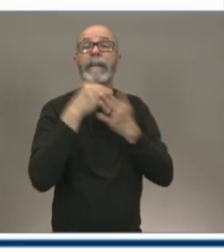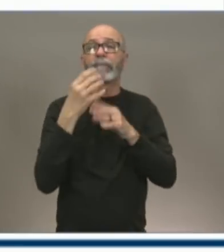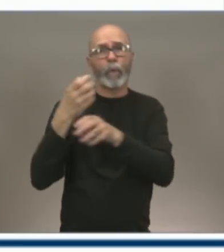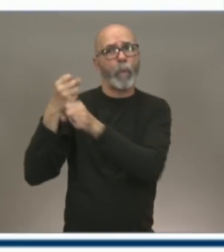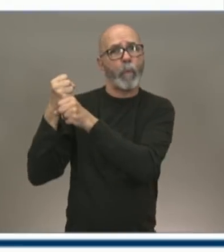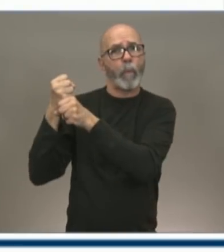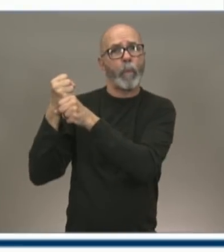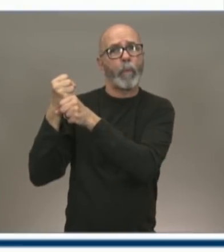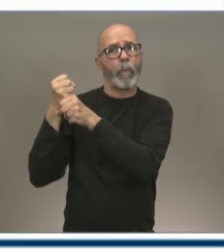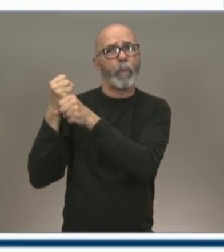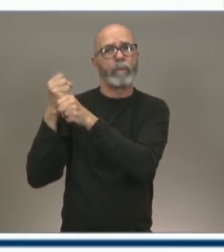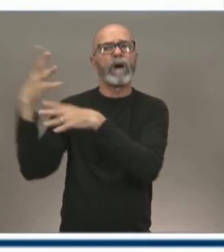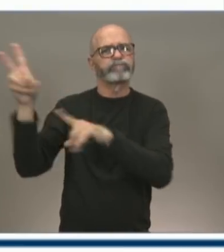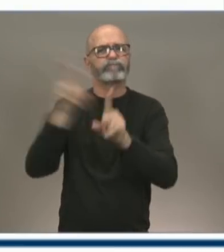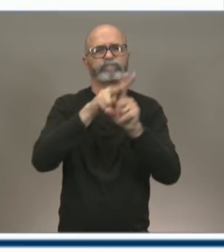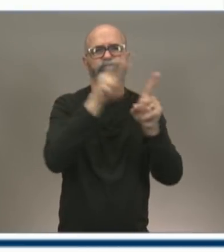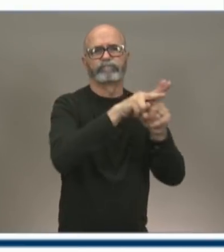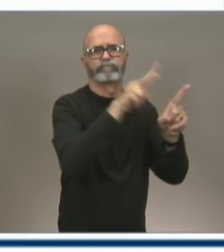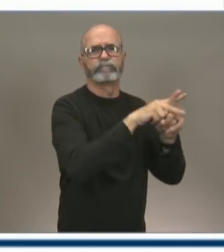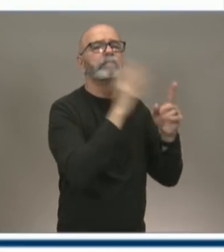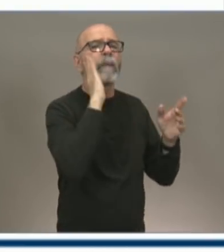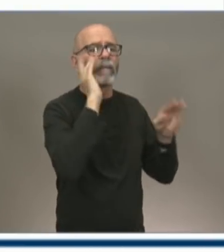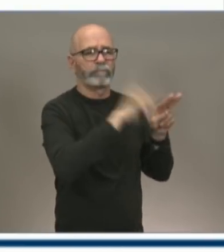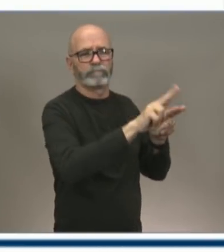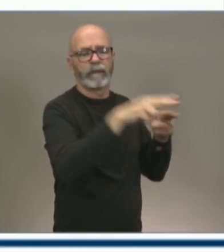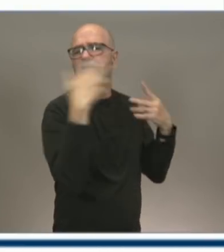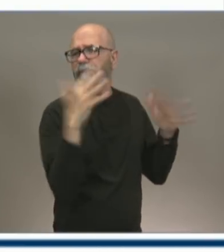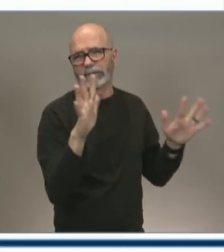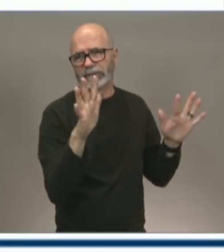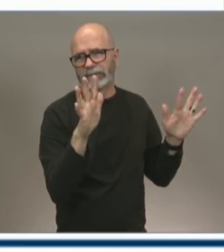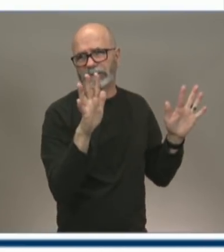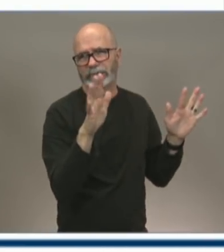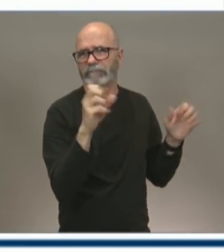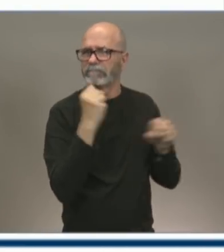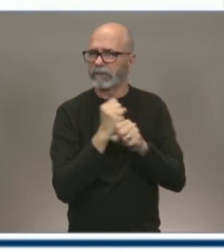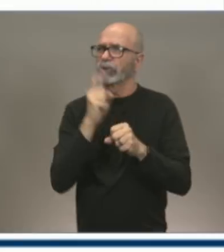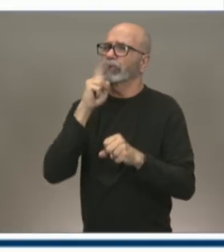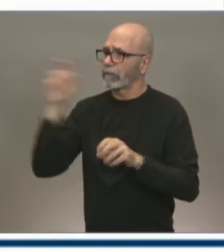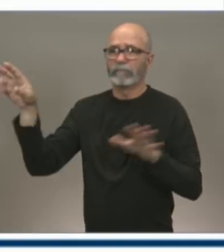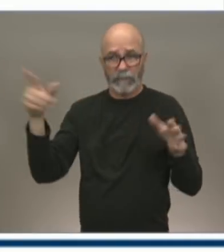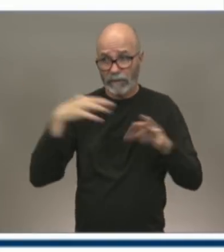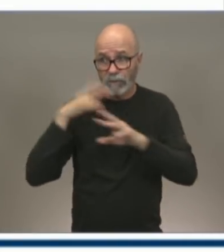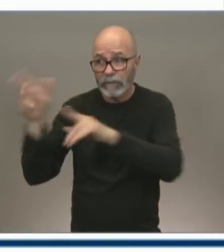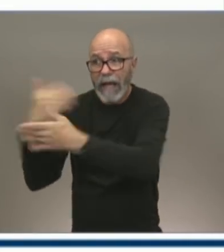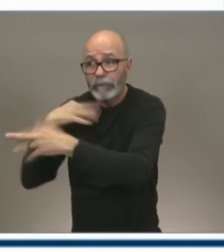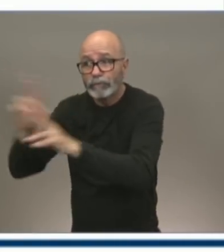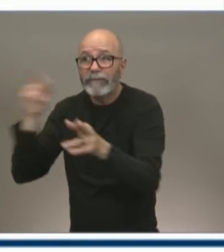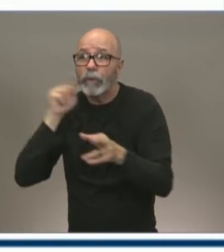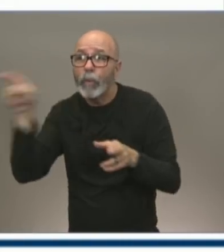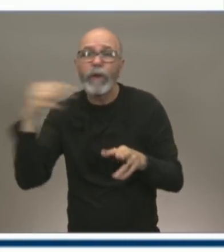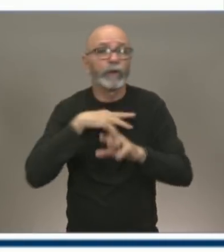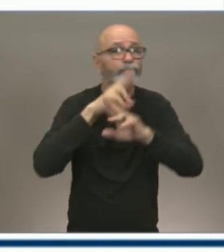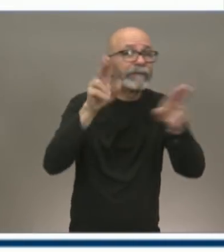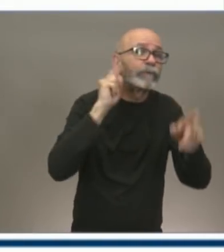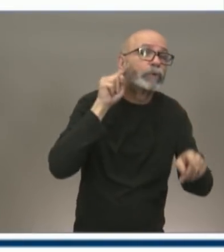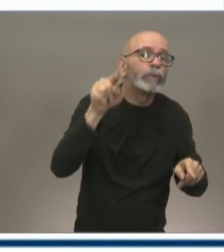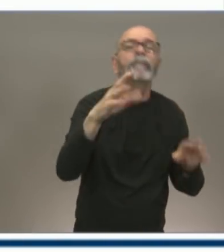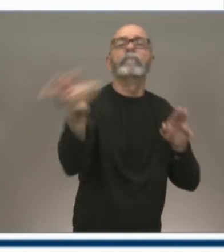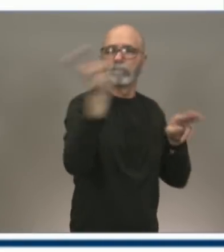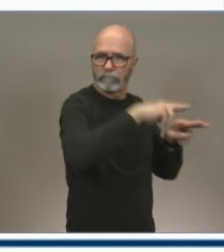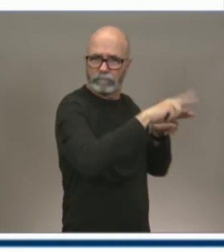sure that somebody was going to be placed in that bed, and it's my understanding that those beds and those operators